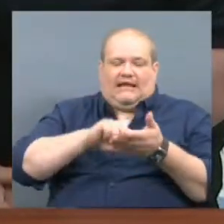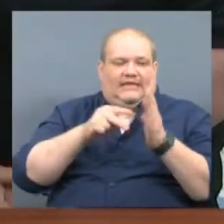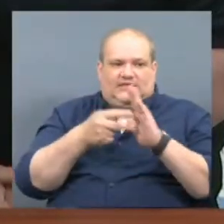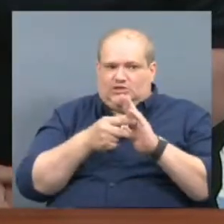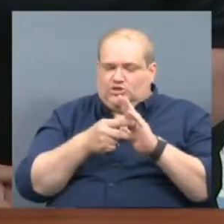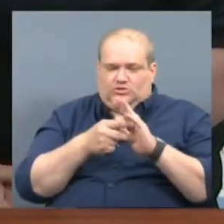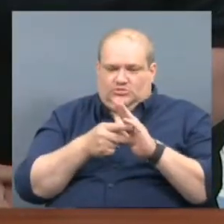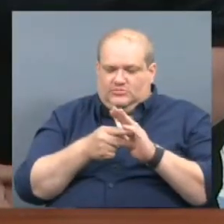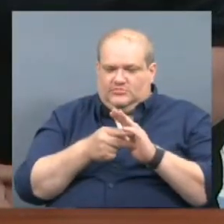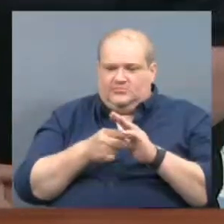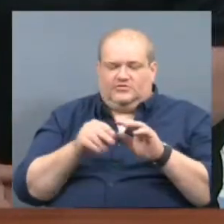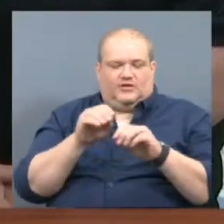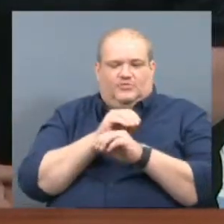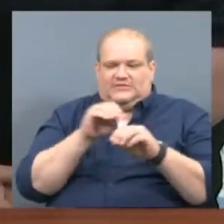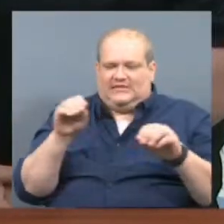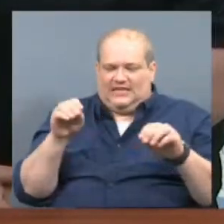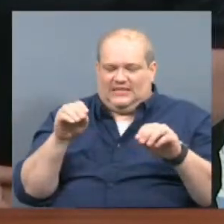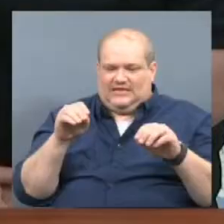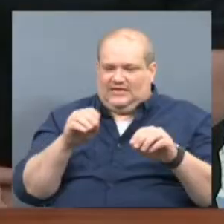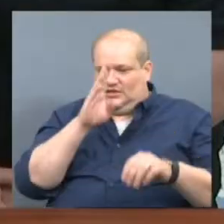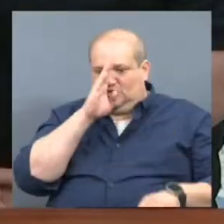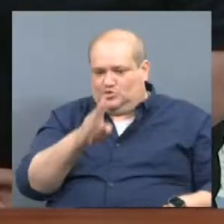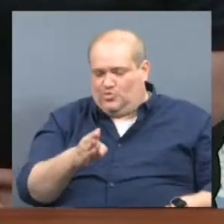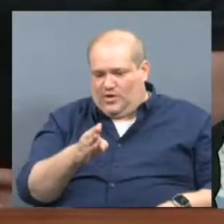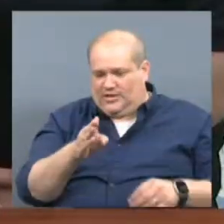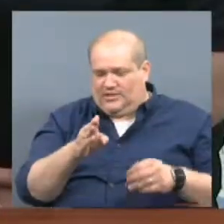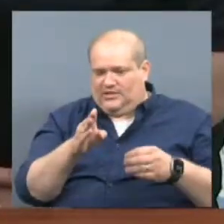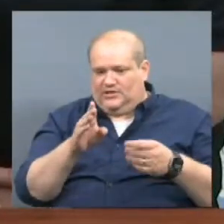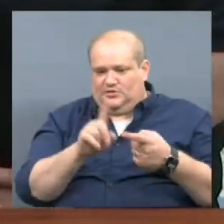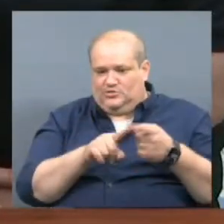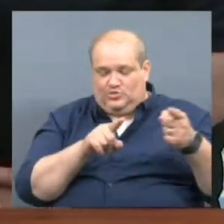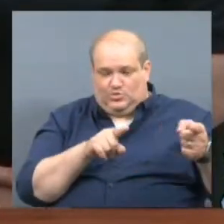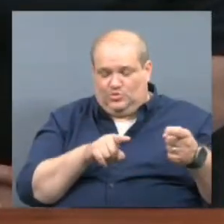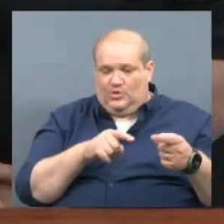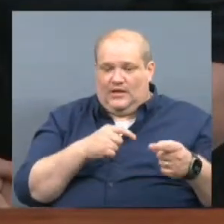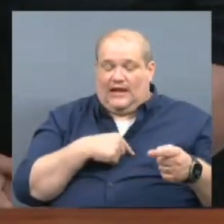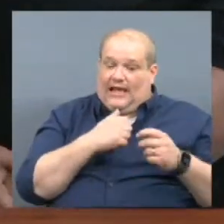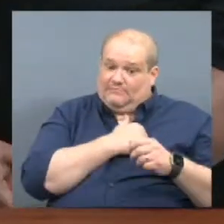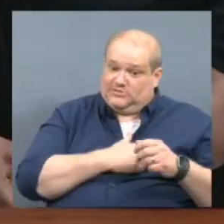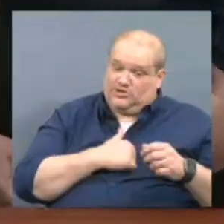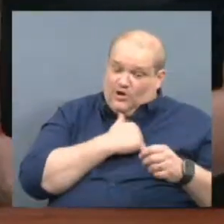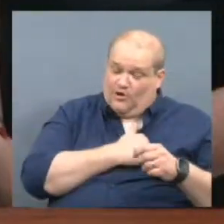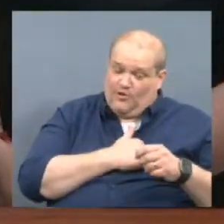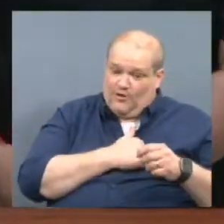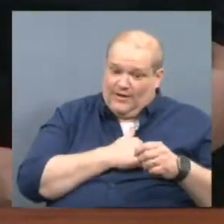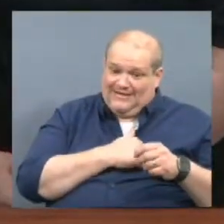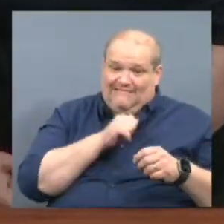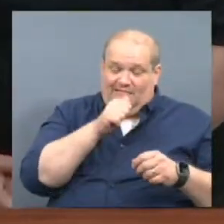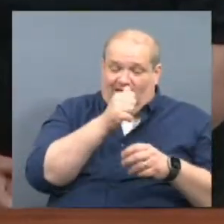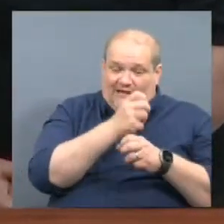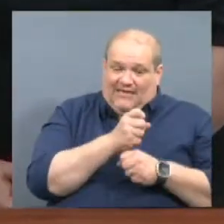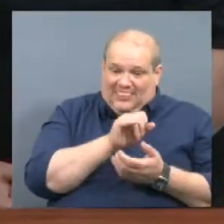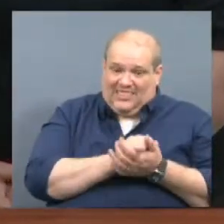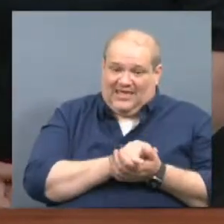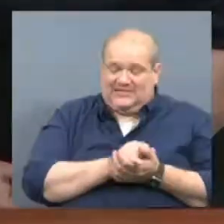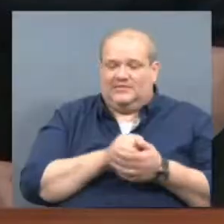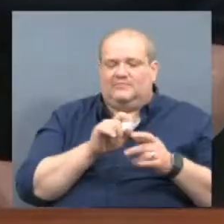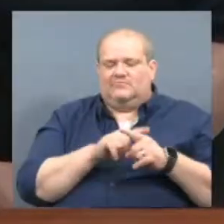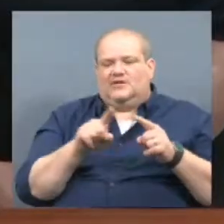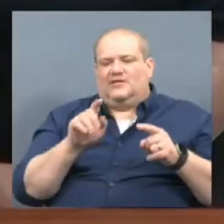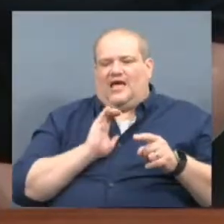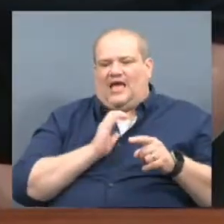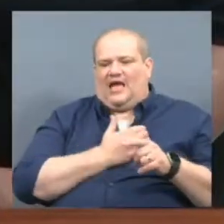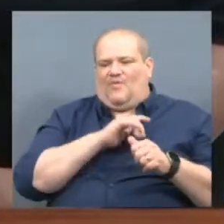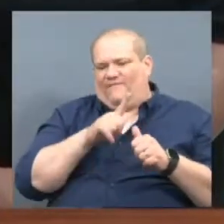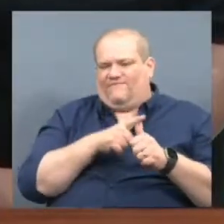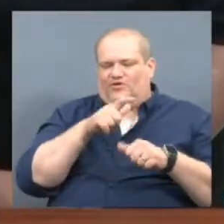It was nothing directly to you, and I'm sorry you didn't get it. But it's our